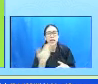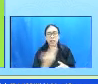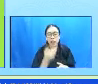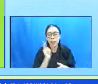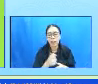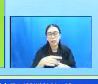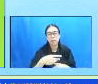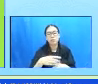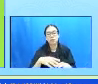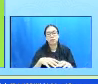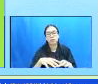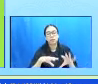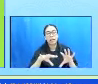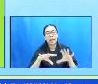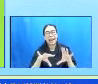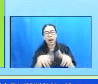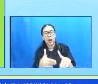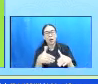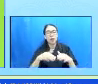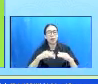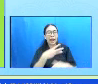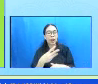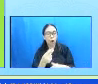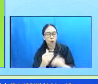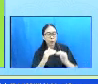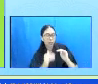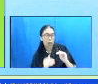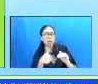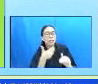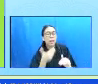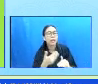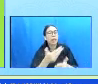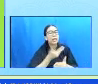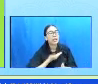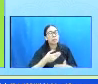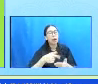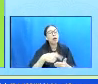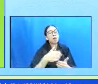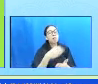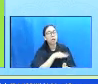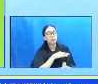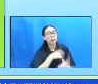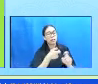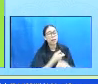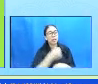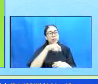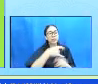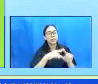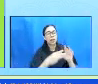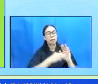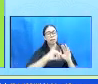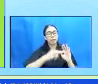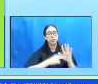beneficiary families of the social security. Yeah, so if we are looking at it at an environmental point of view, the involvement